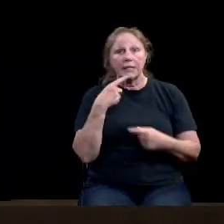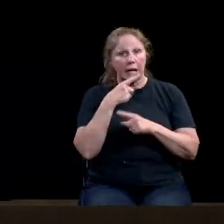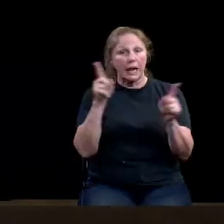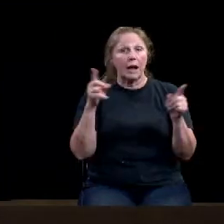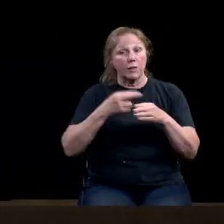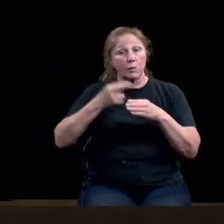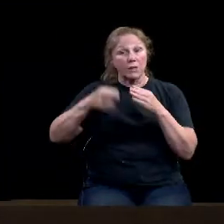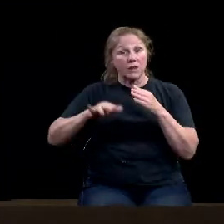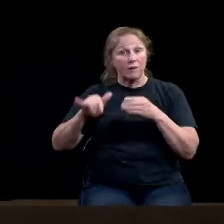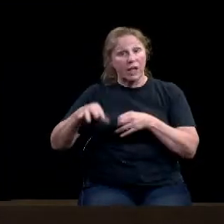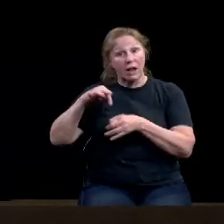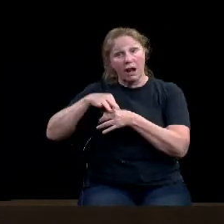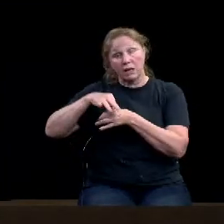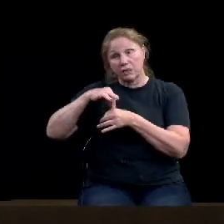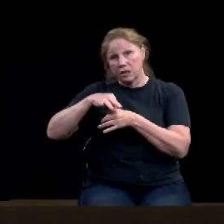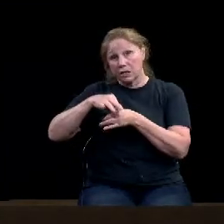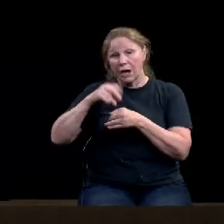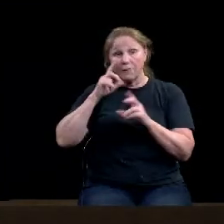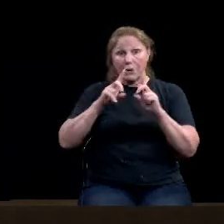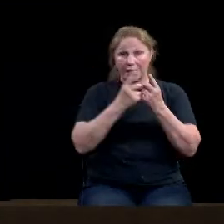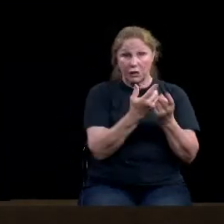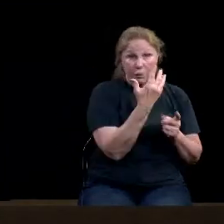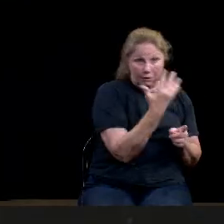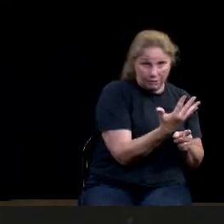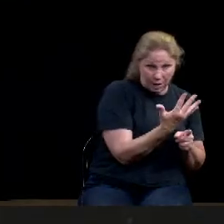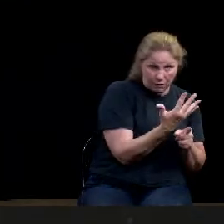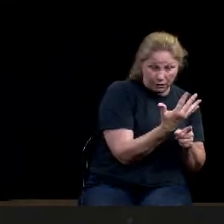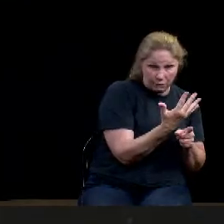motion? Motion for approval. Second.